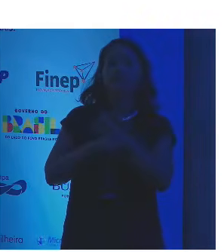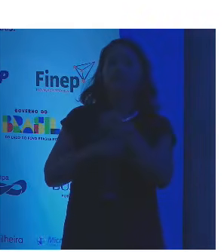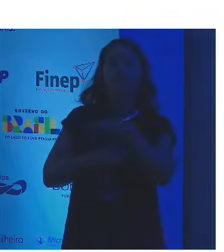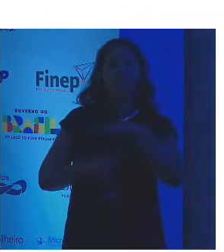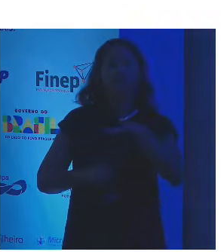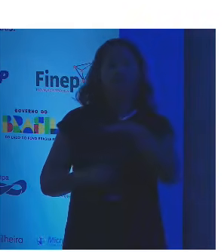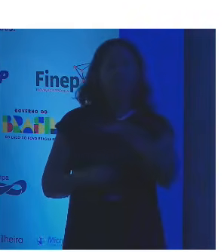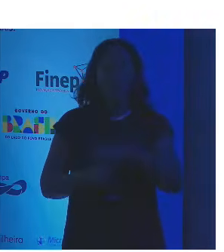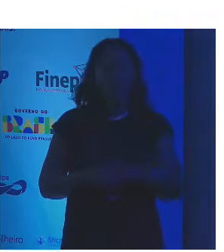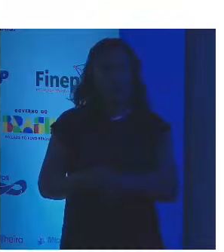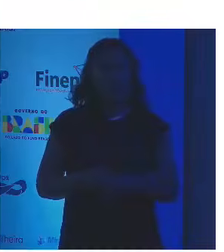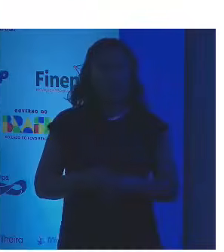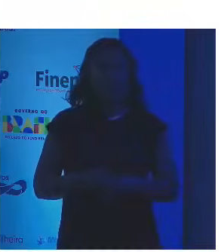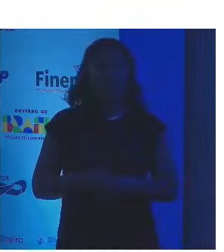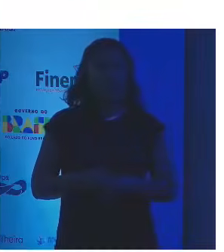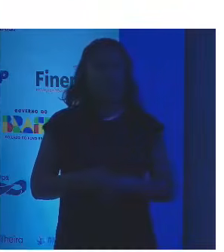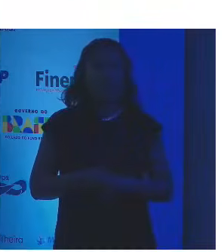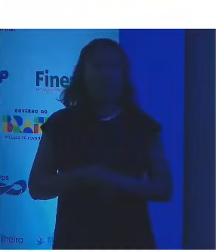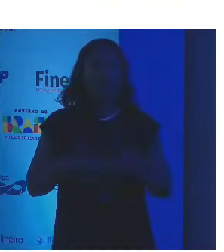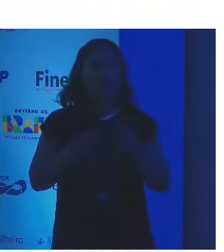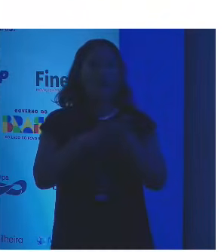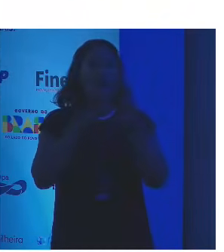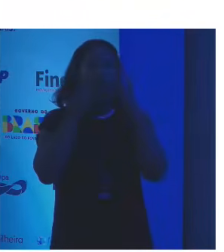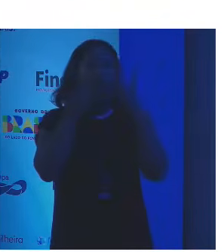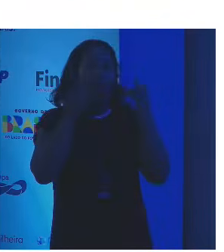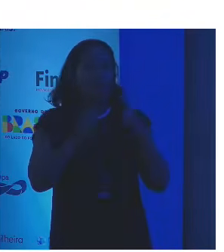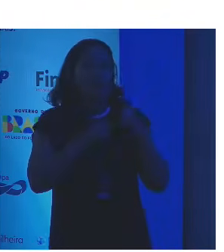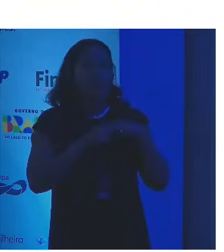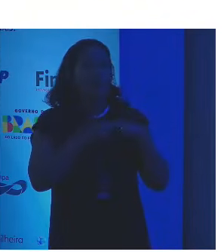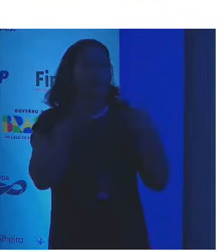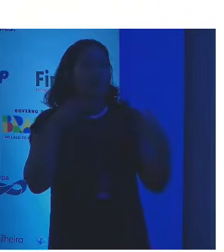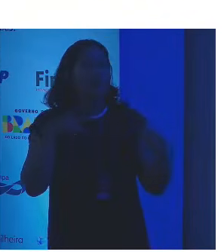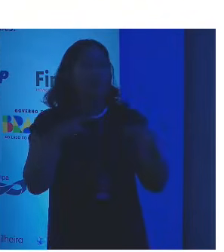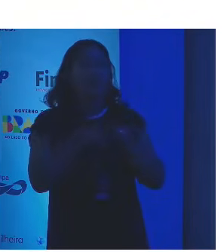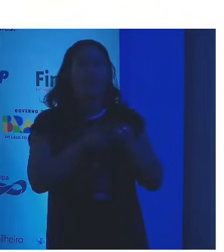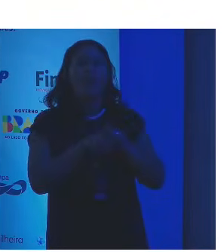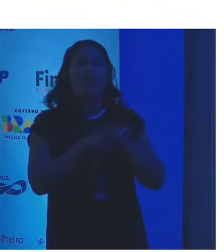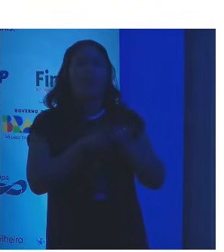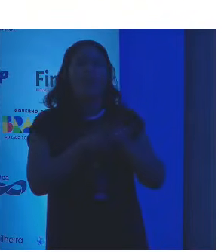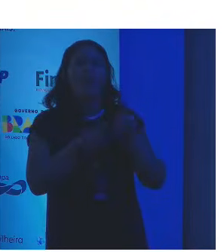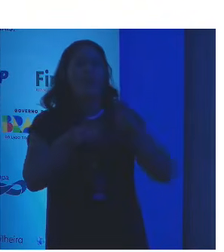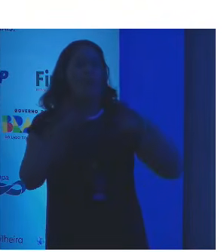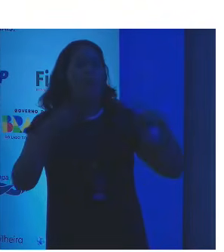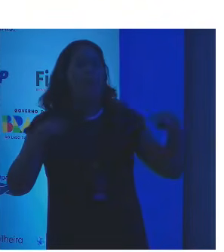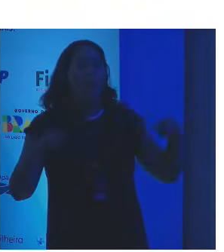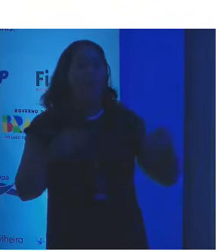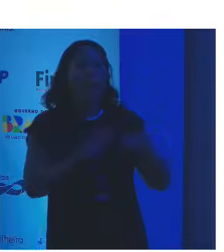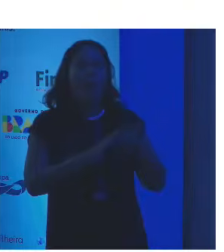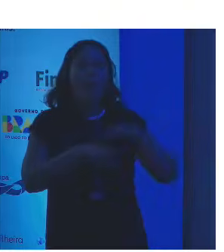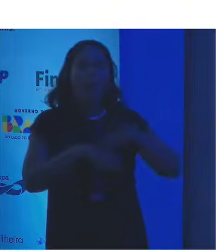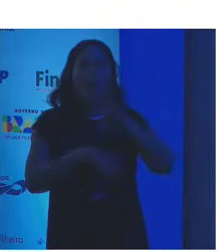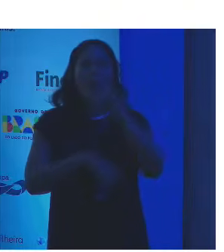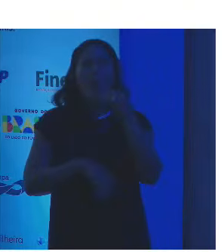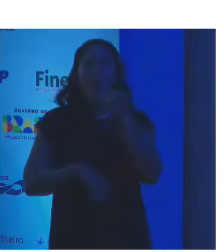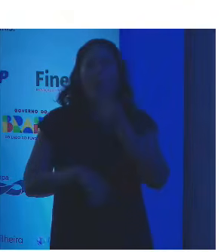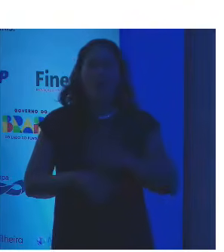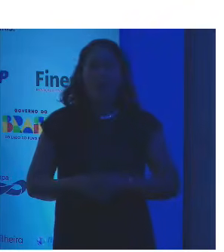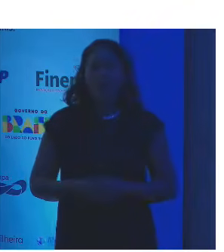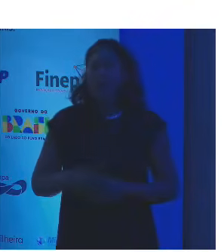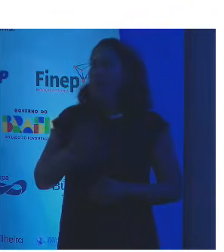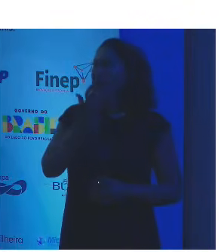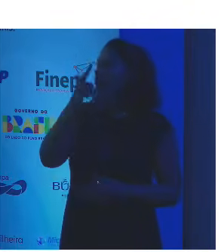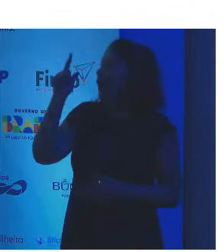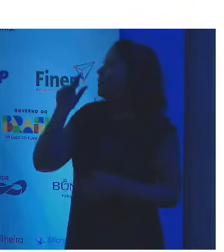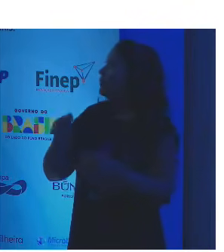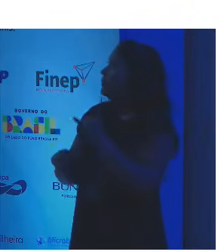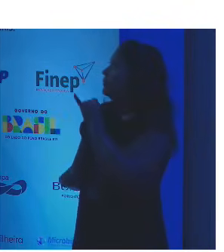of digital oceanography where we invite different disciplines, and you can turn something into an opportunity. Another example is